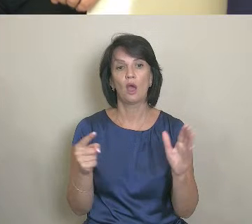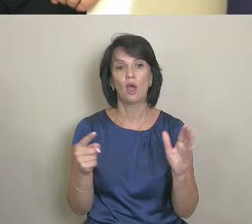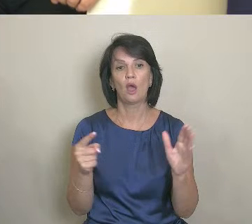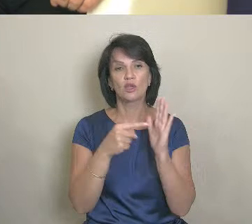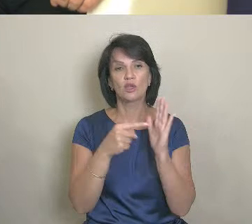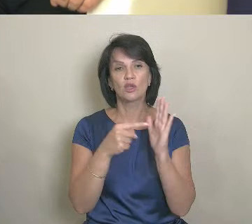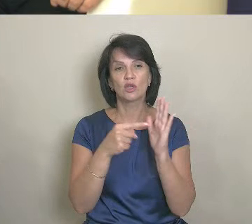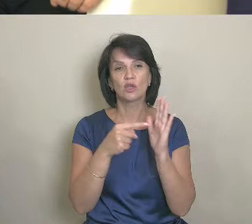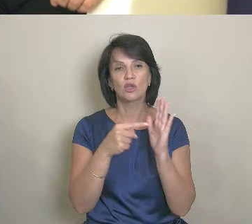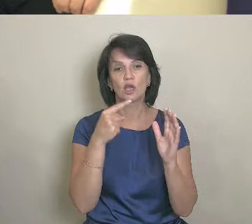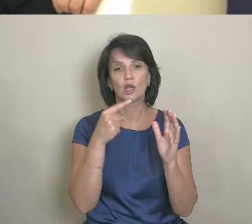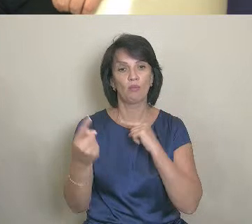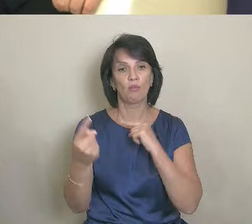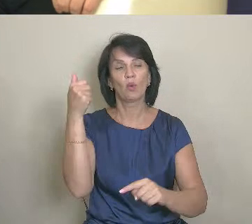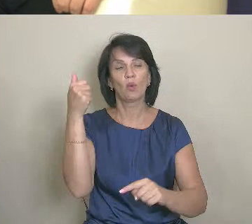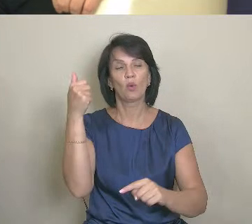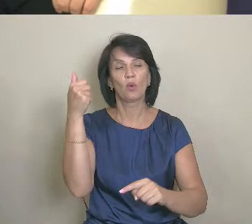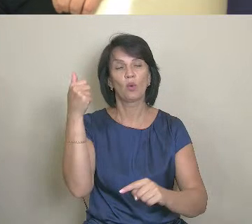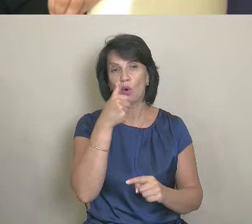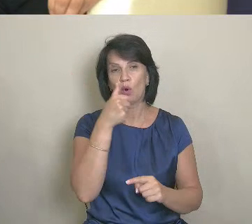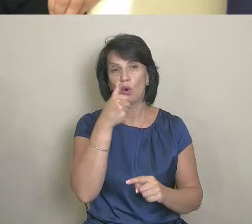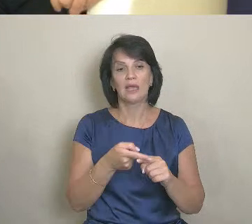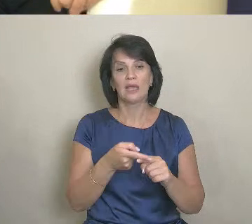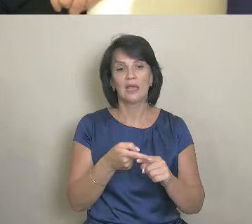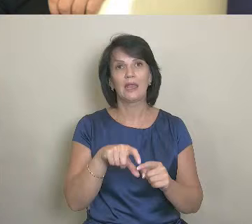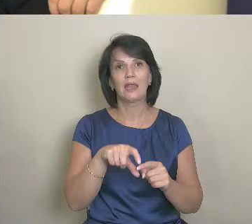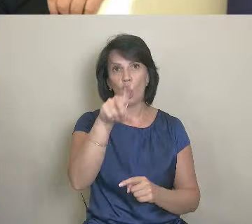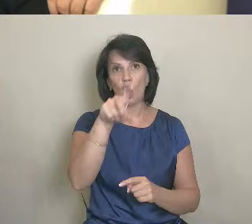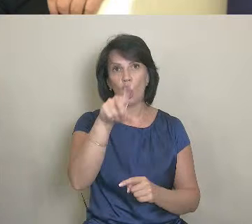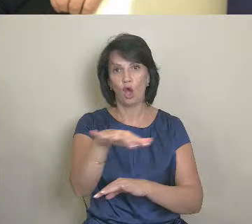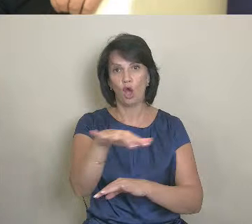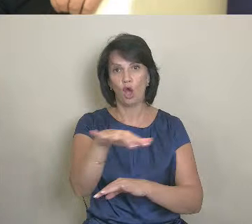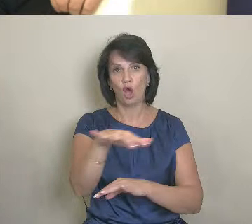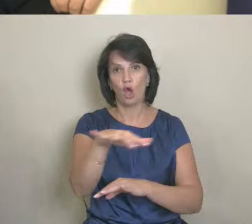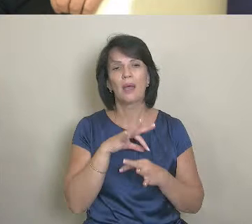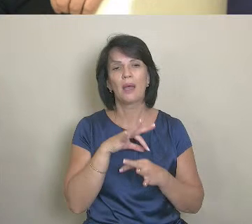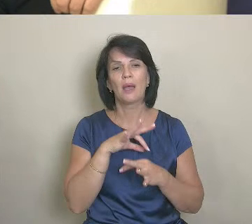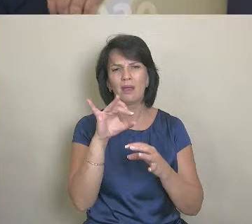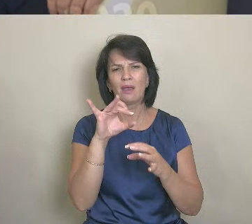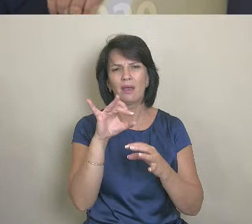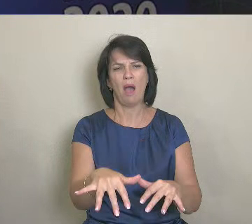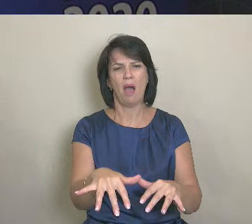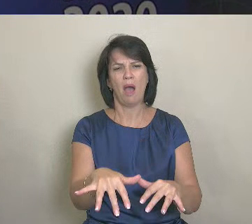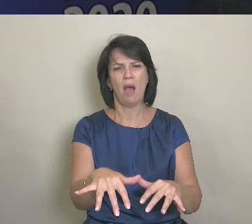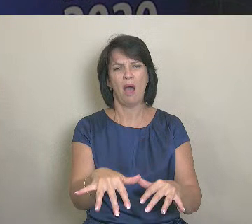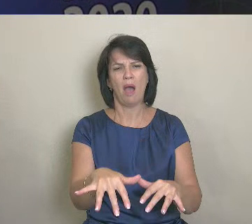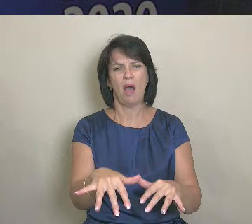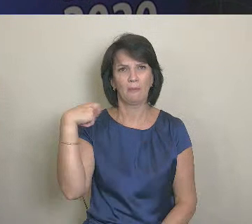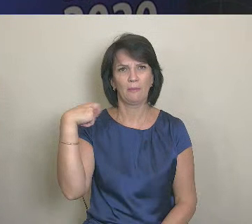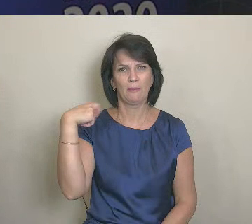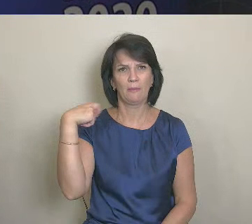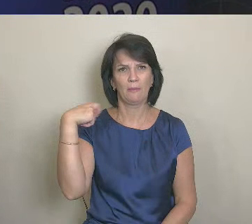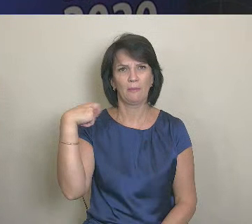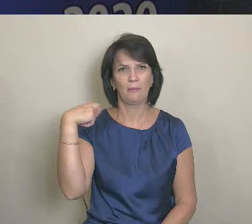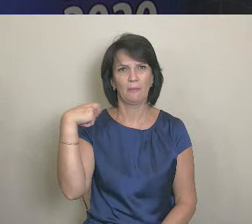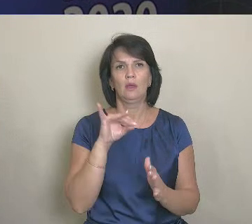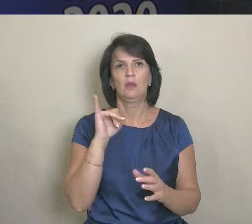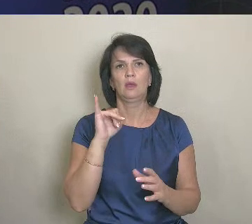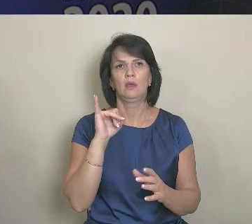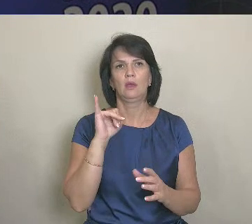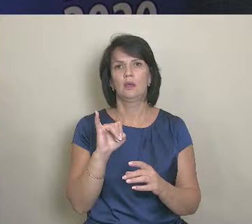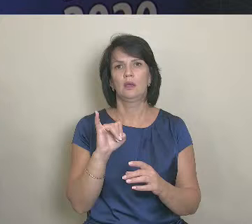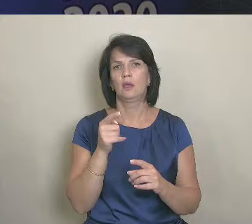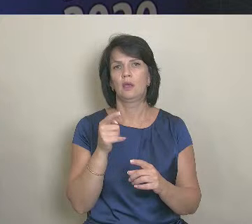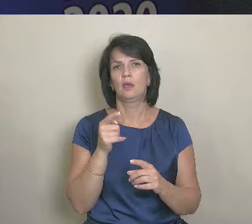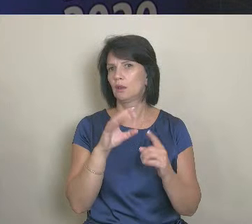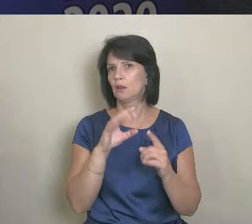these actions are about the following elements. Last time, both parliamentary and